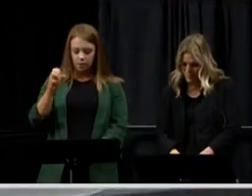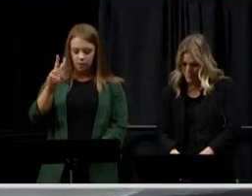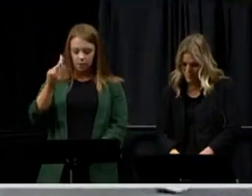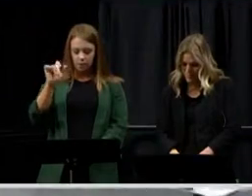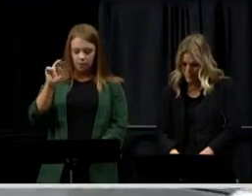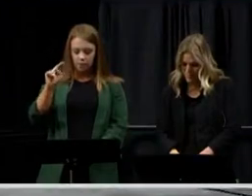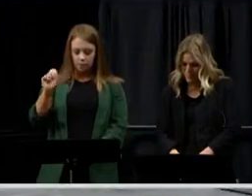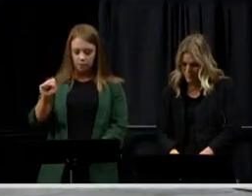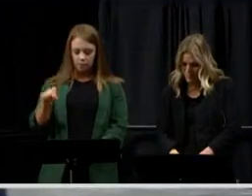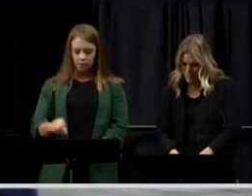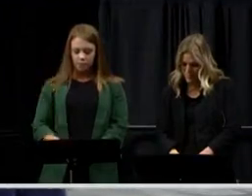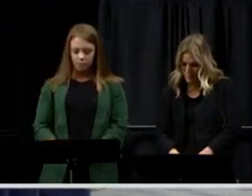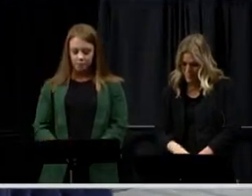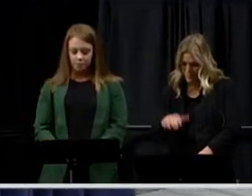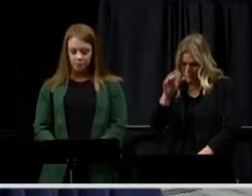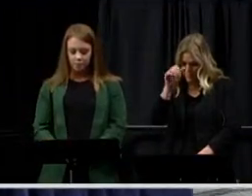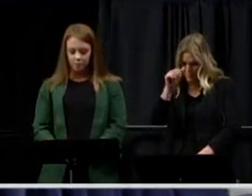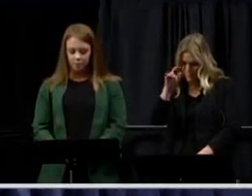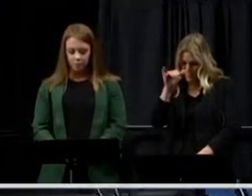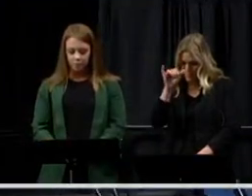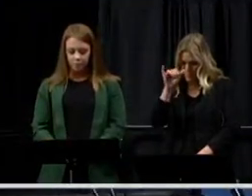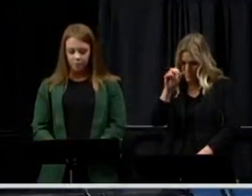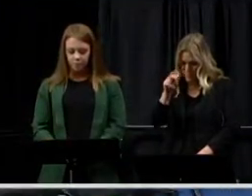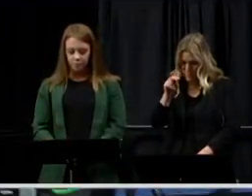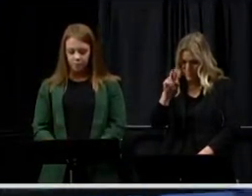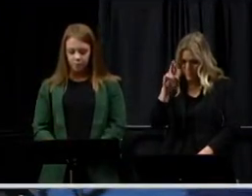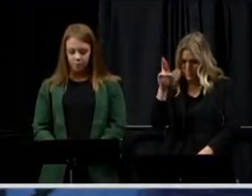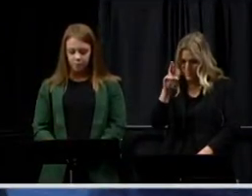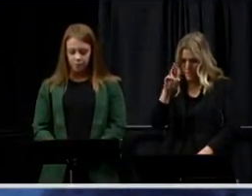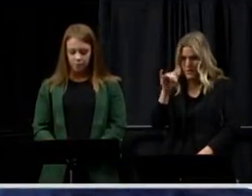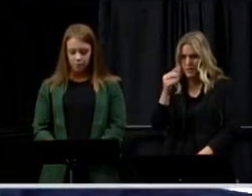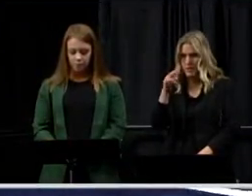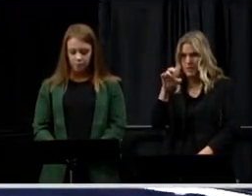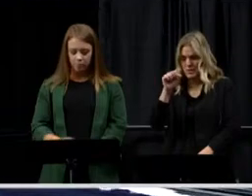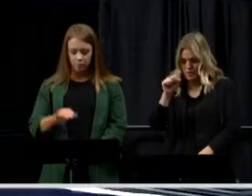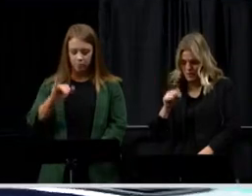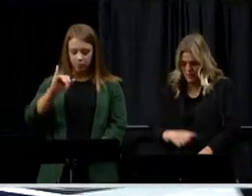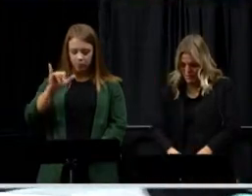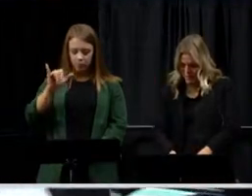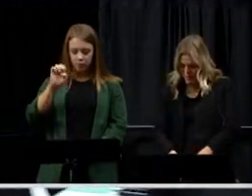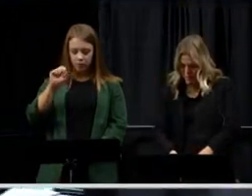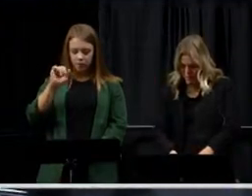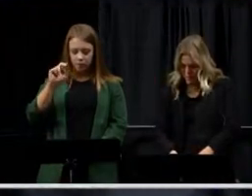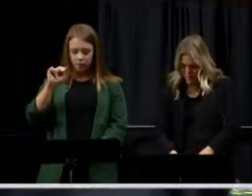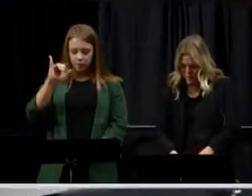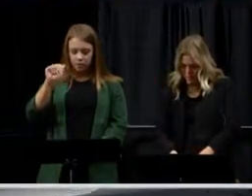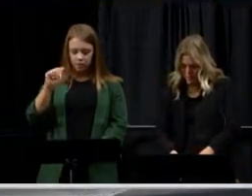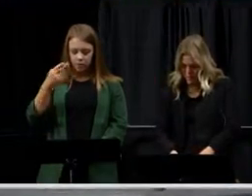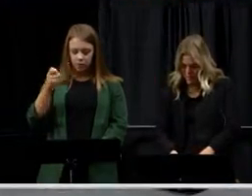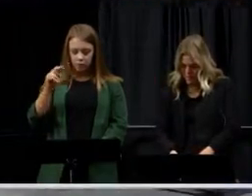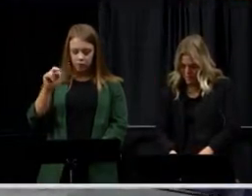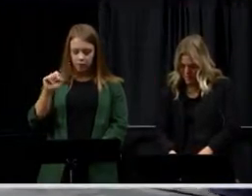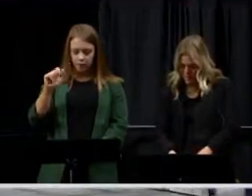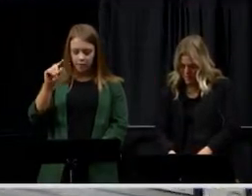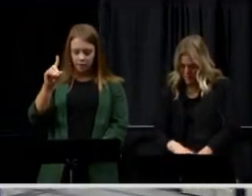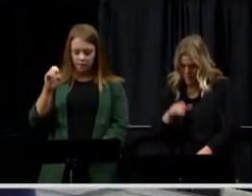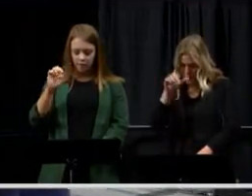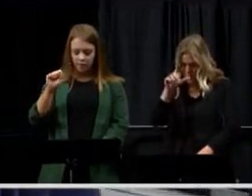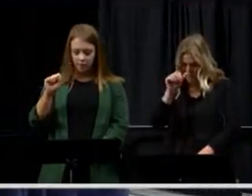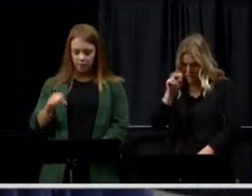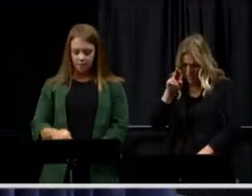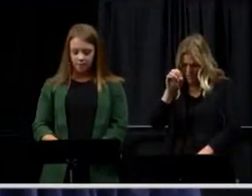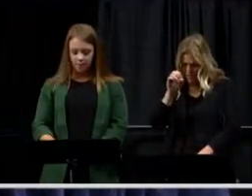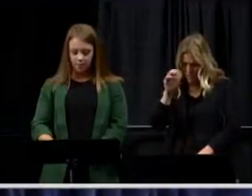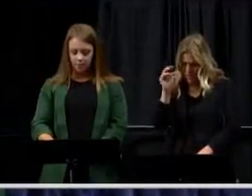Hawkins. Arian Renee Jones. Yesenia Hernandez. Lore